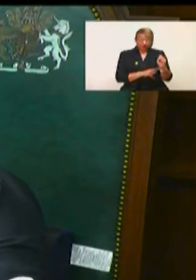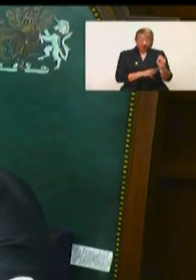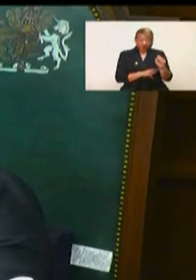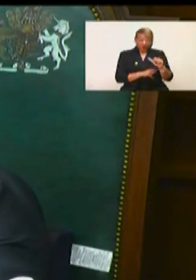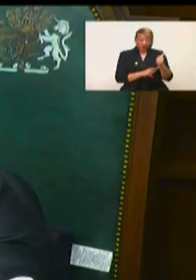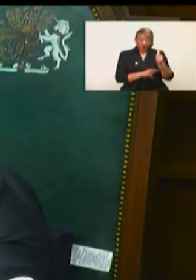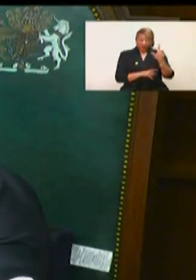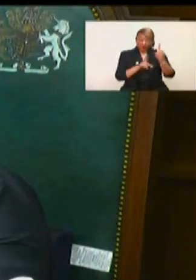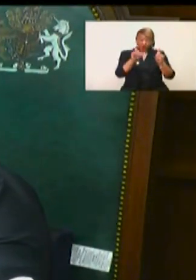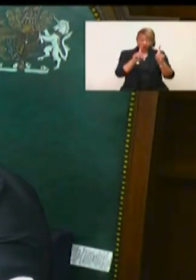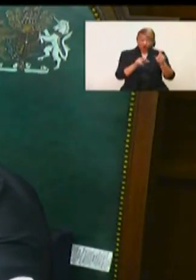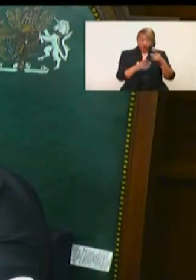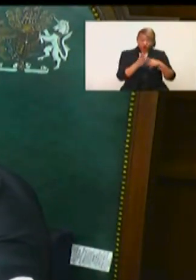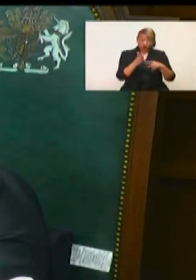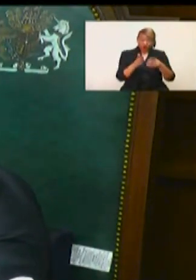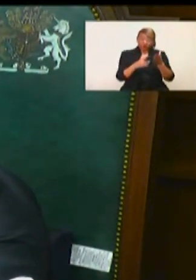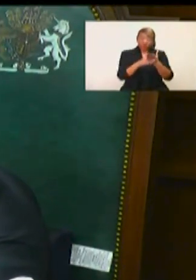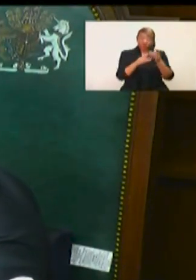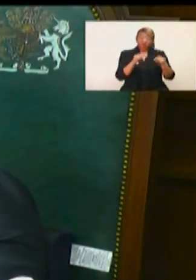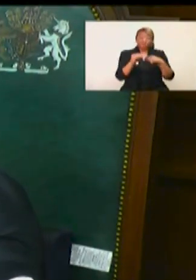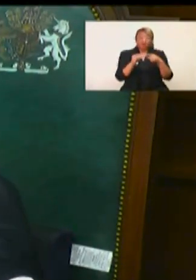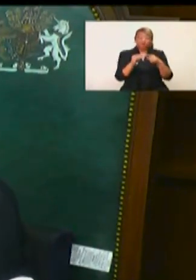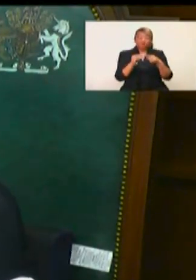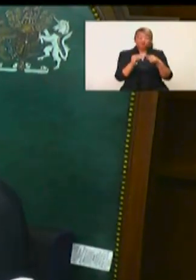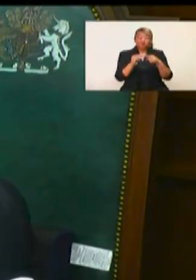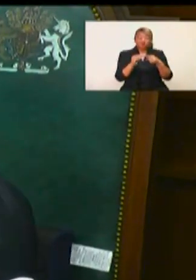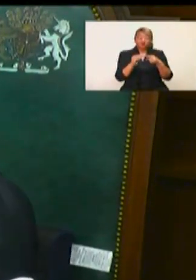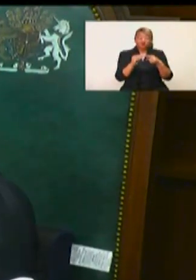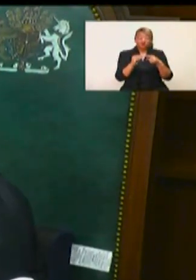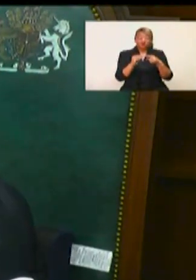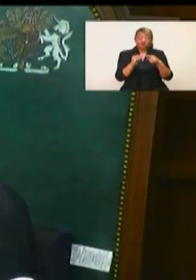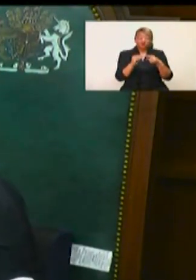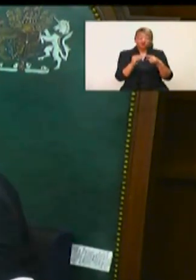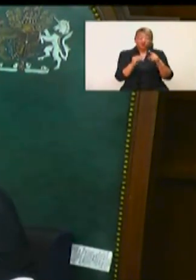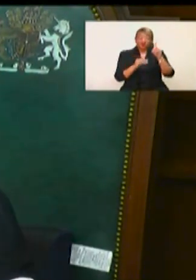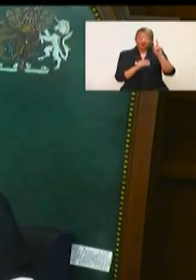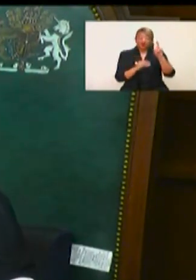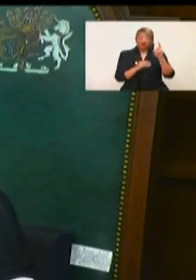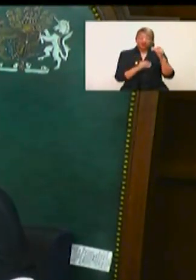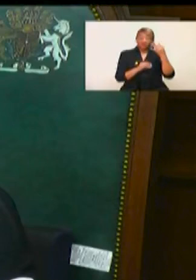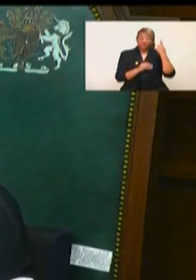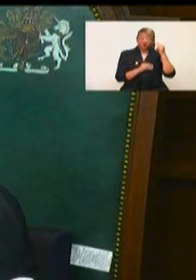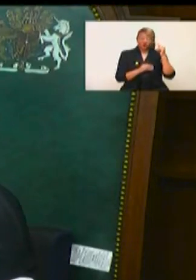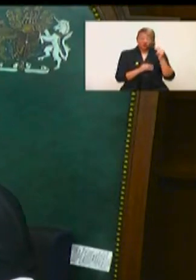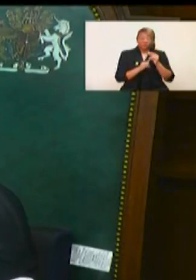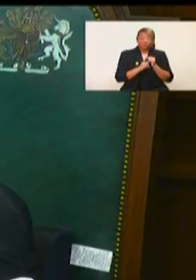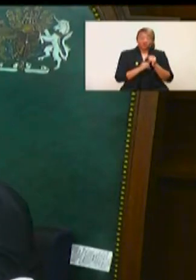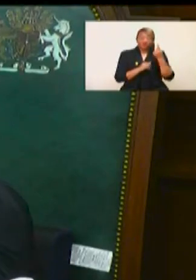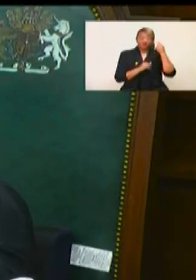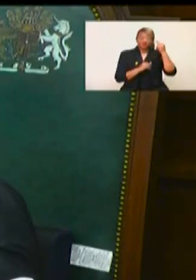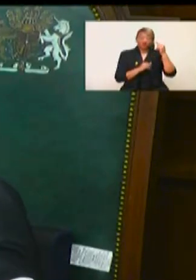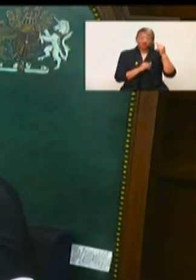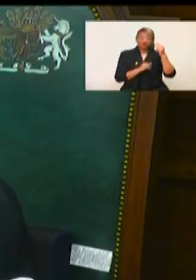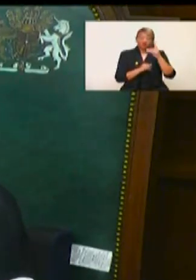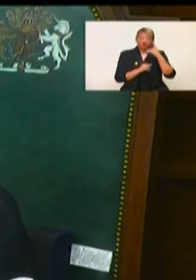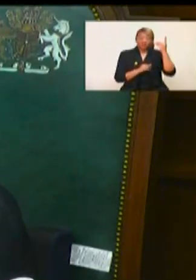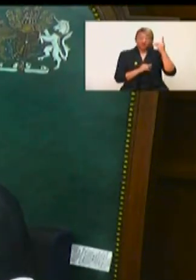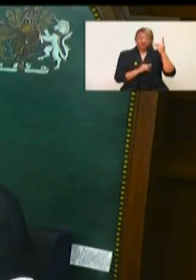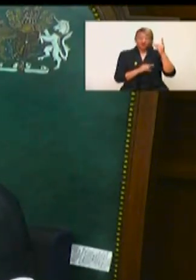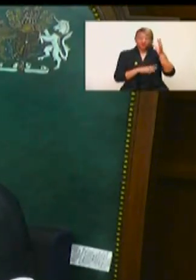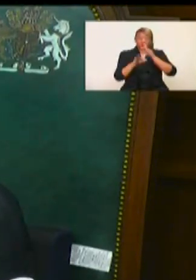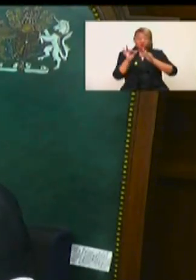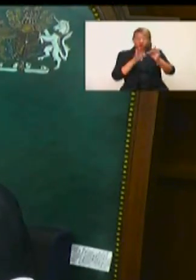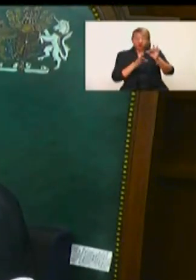Anybody has a question as to what the suspension was about, I'd ask for a suspension for the deputy and I to swap